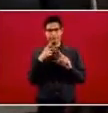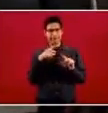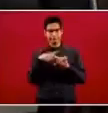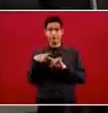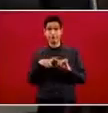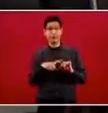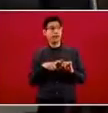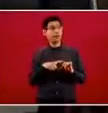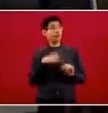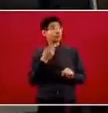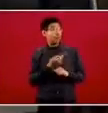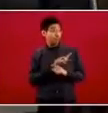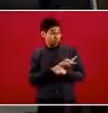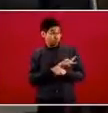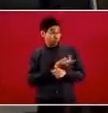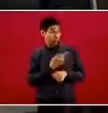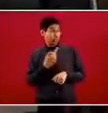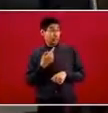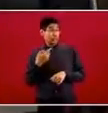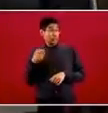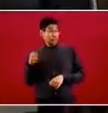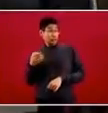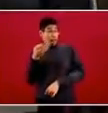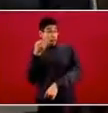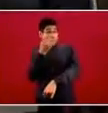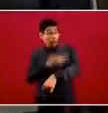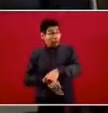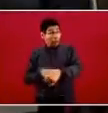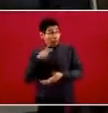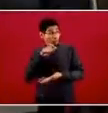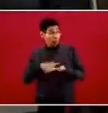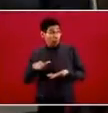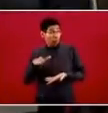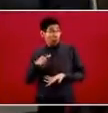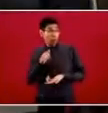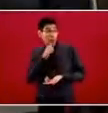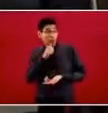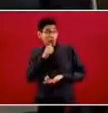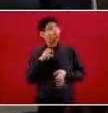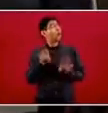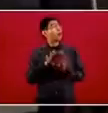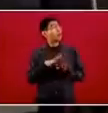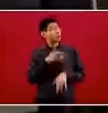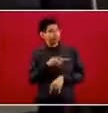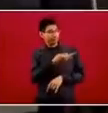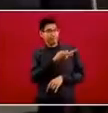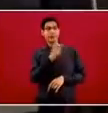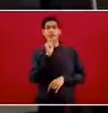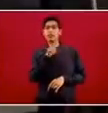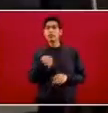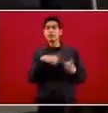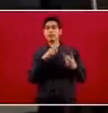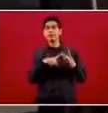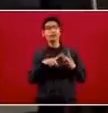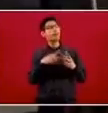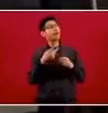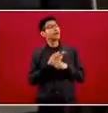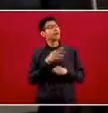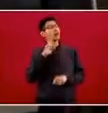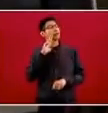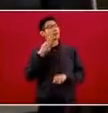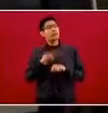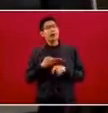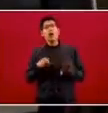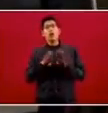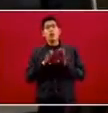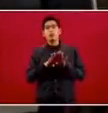etc.? Were you able to secure suppliers or were we late to the purchasing